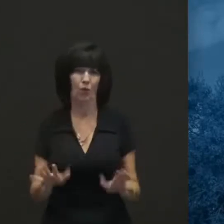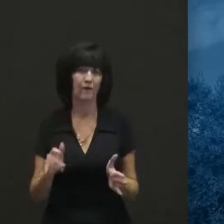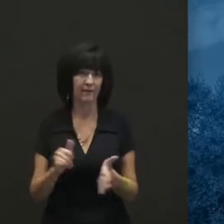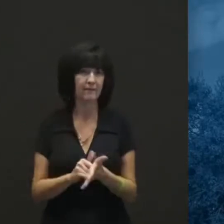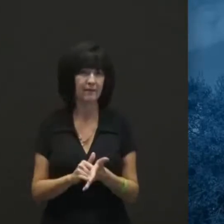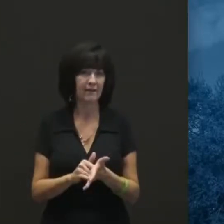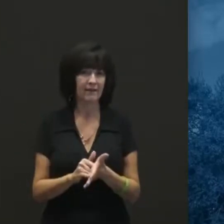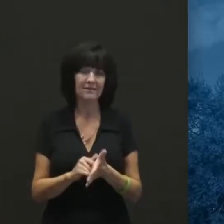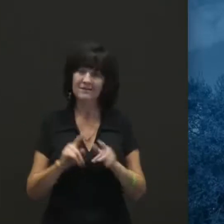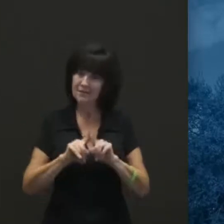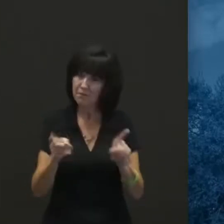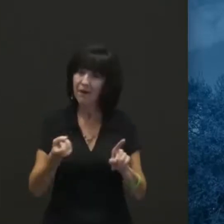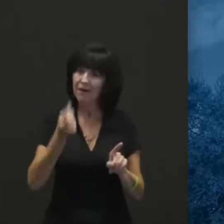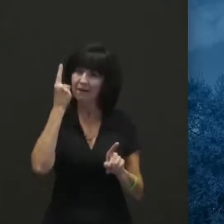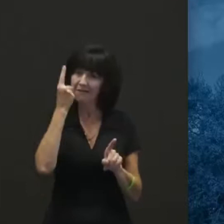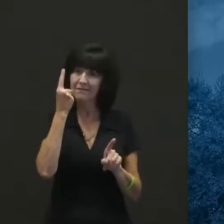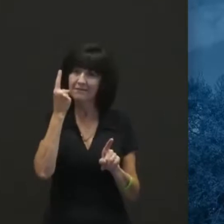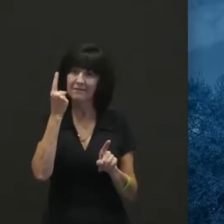but there are